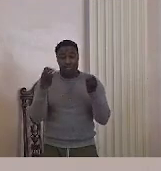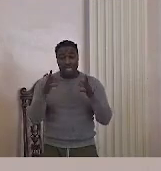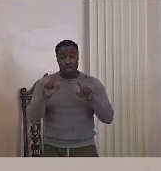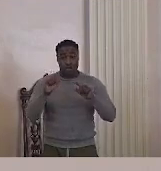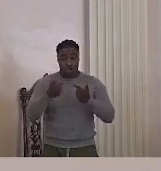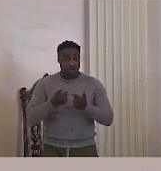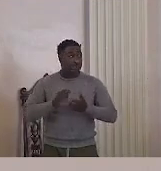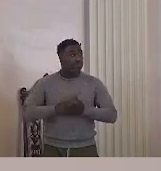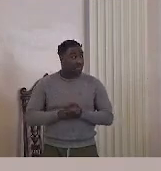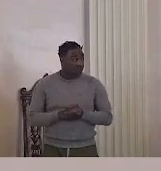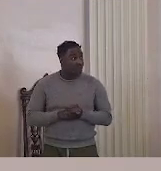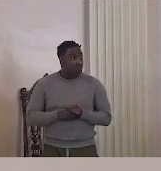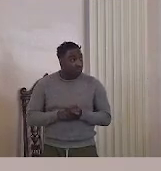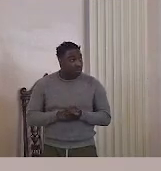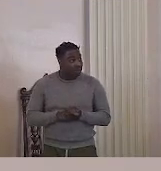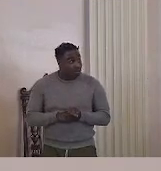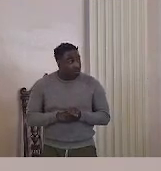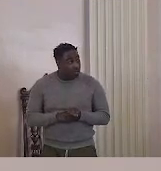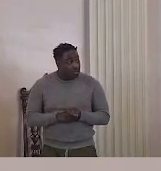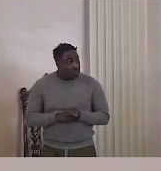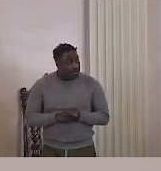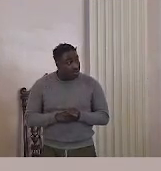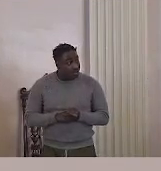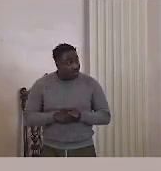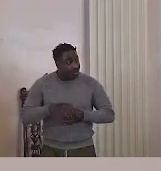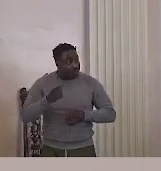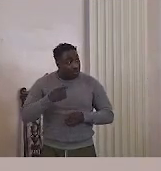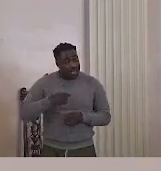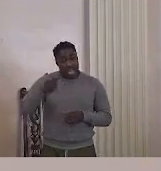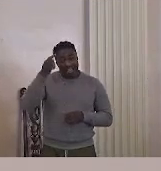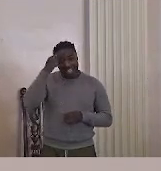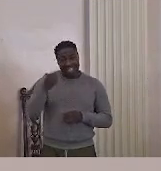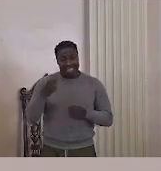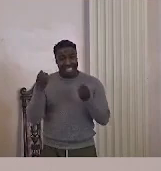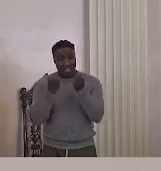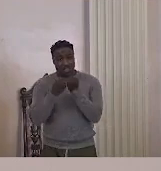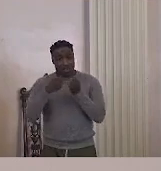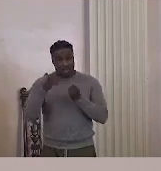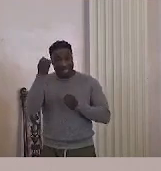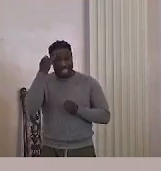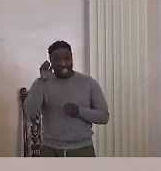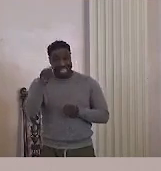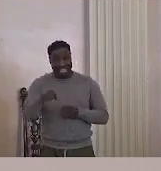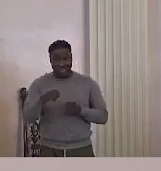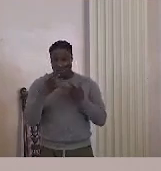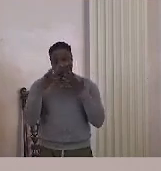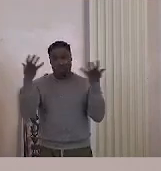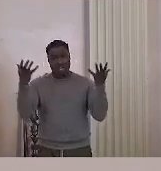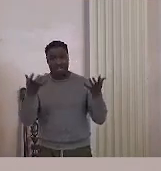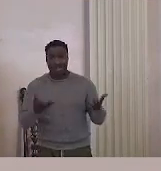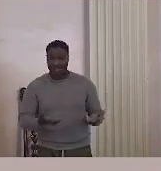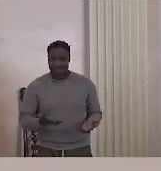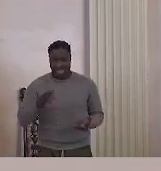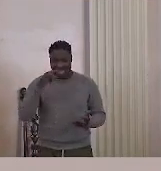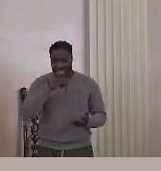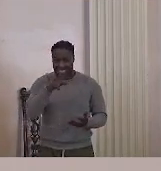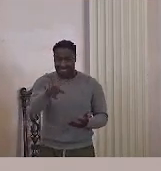region. I think that they are for this idea, yes. Someone's screaming in joy.